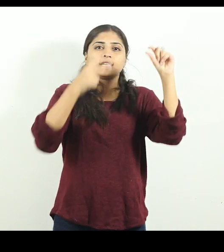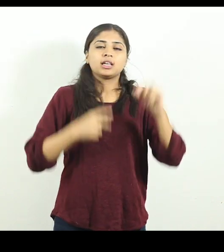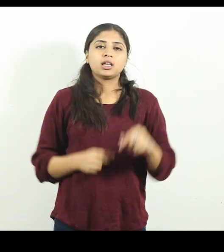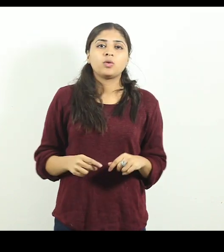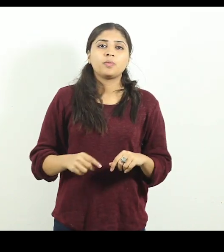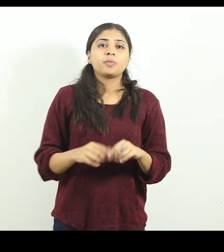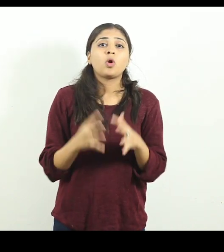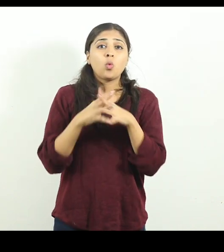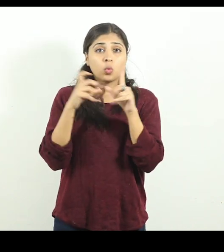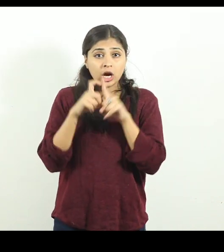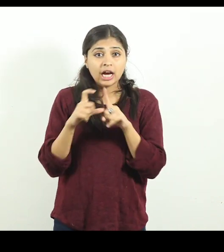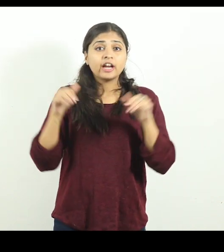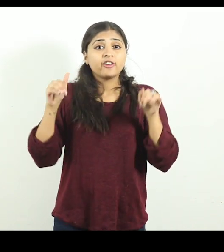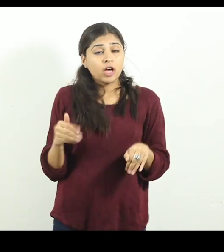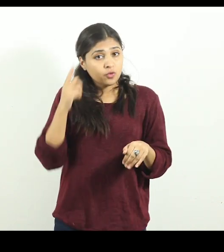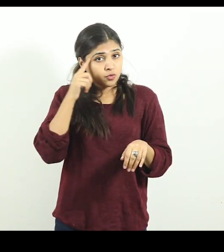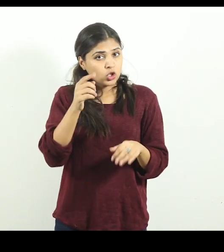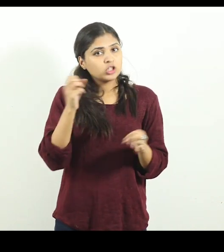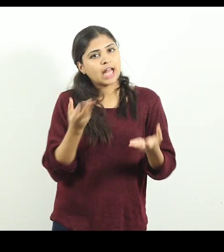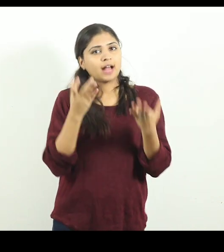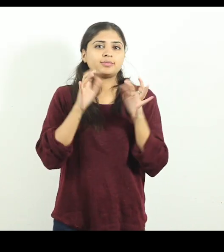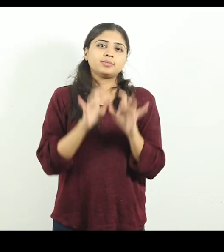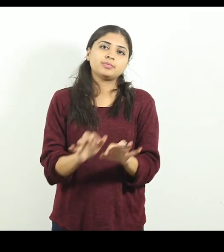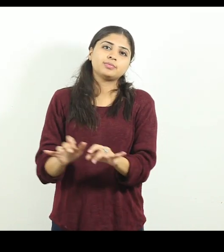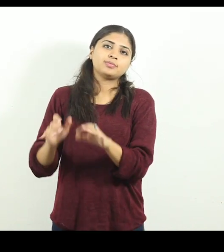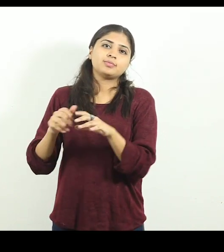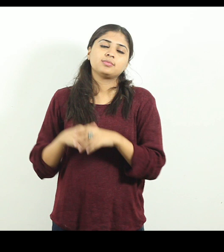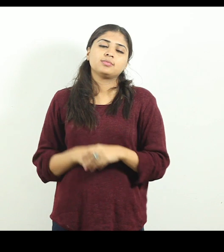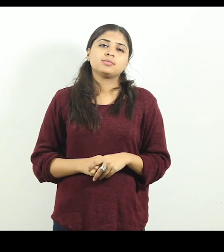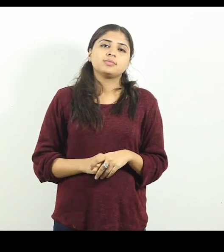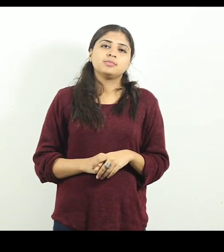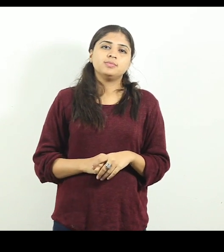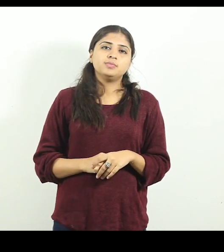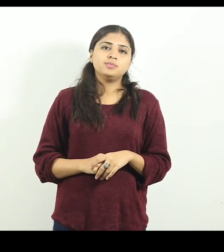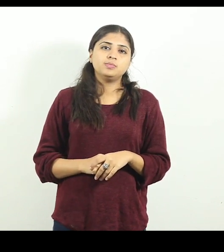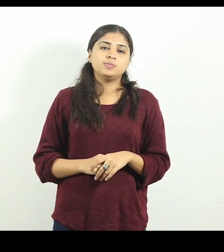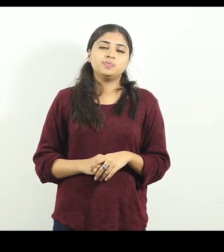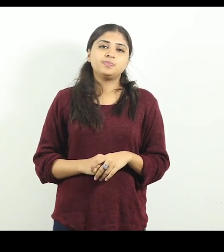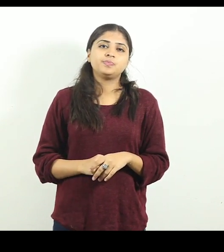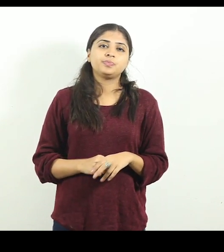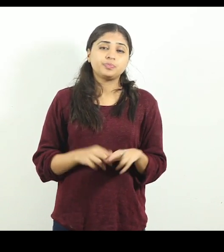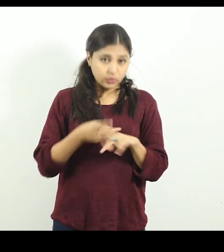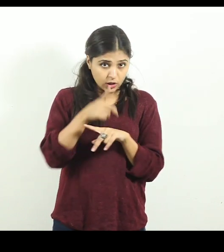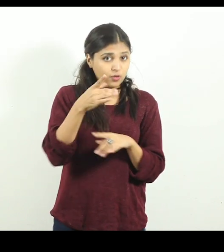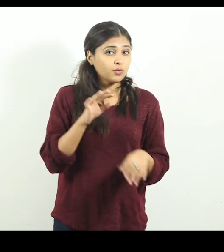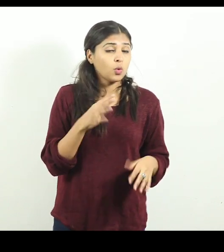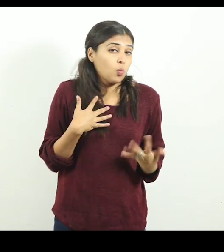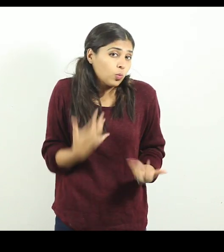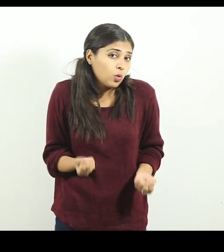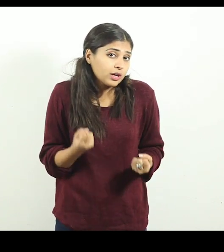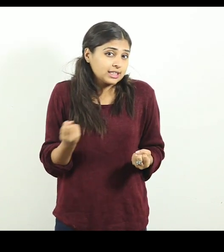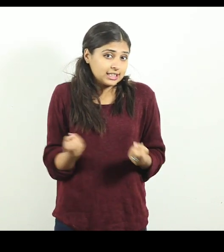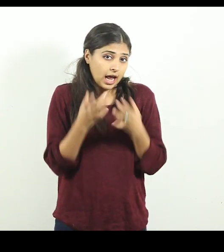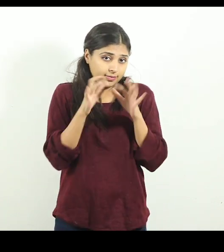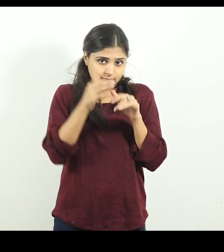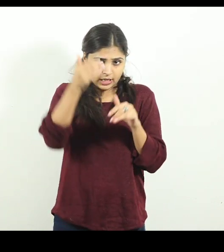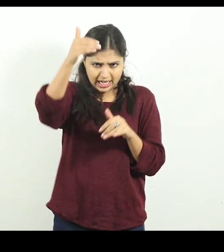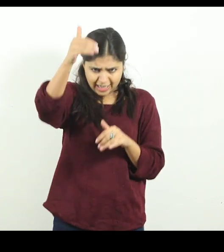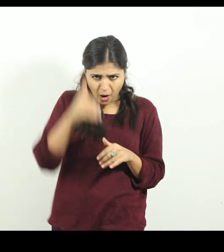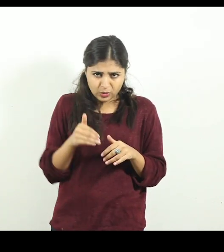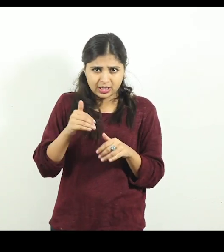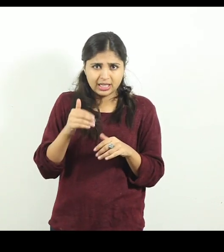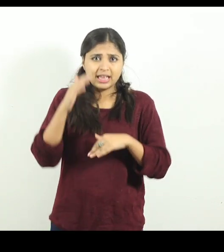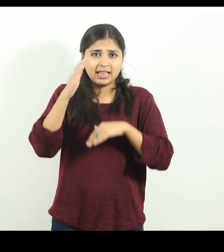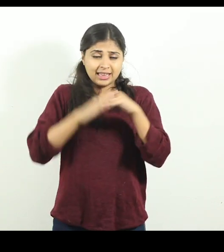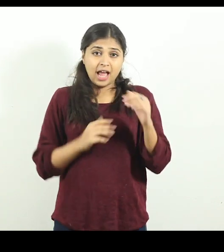typing. If you would like to start typing further down the page, instead of at the very top, press the Enter